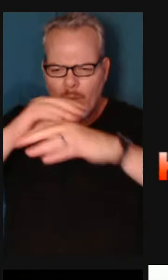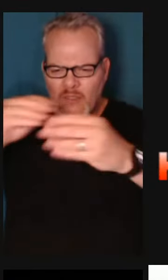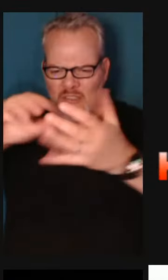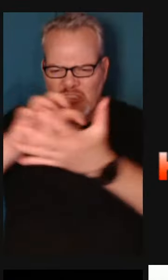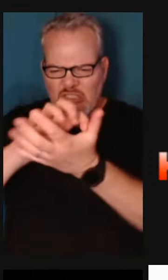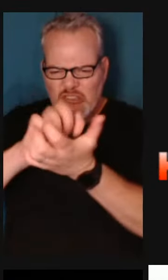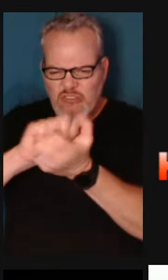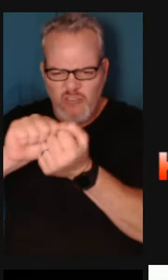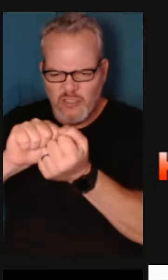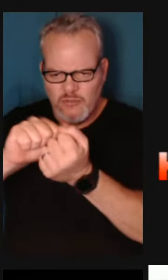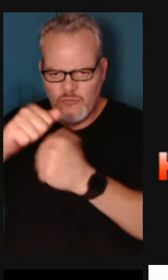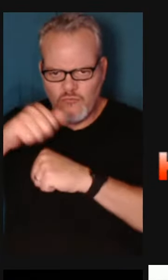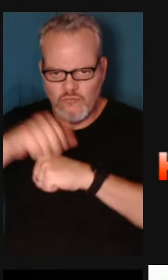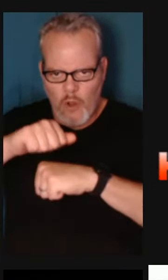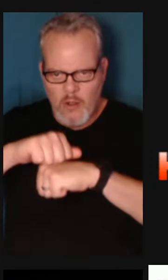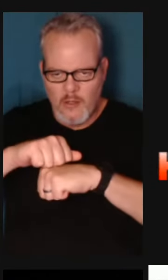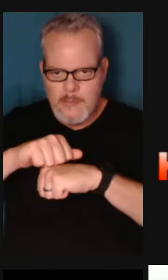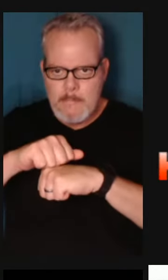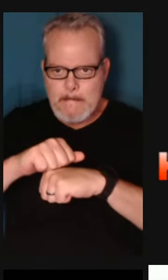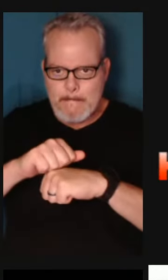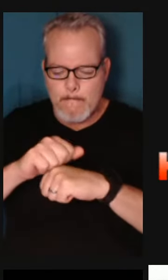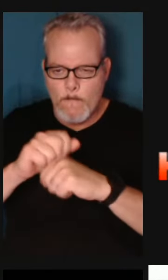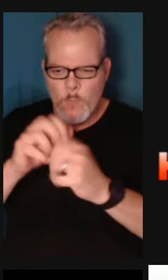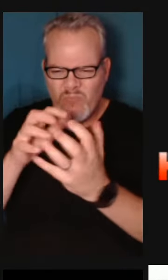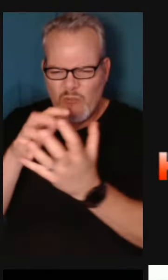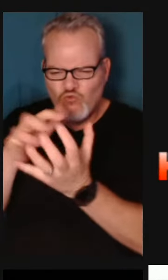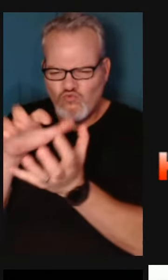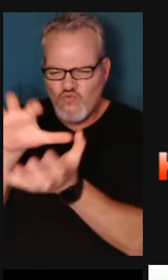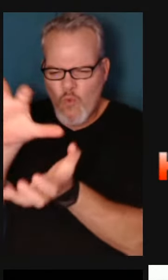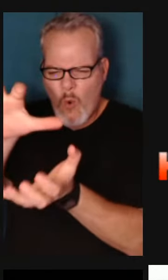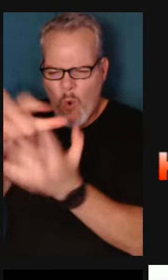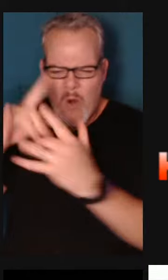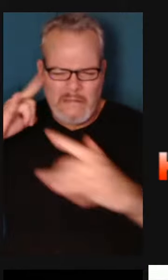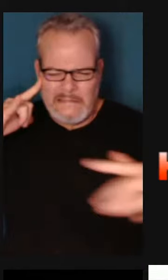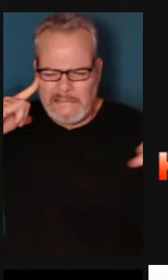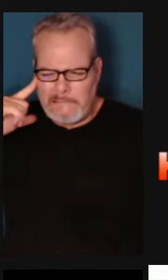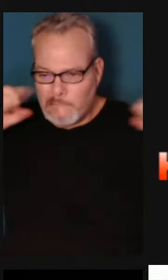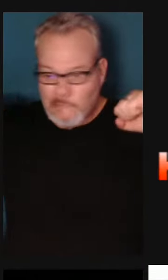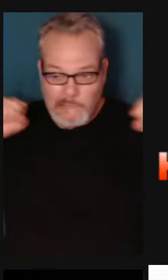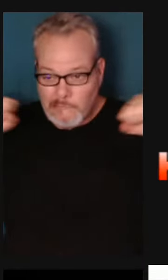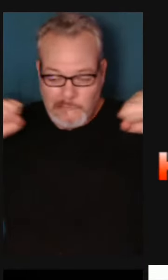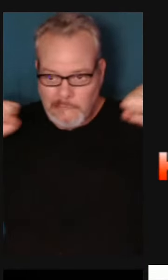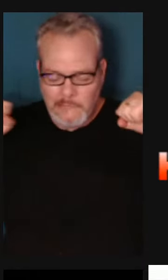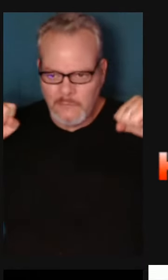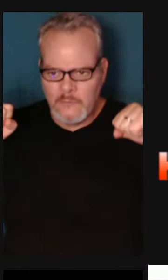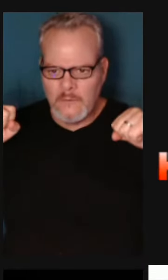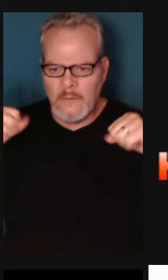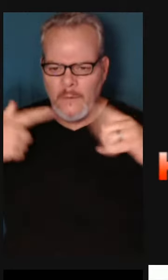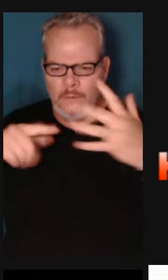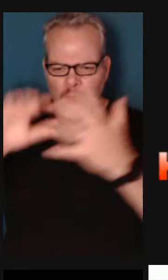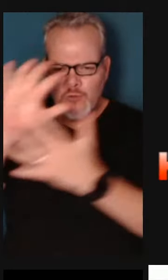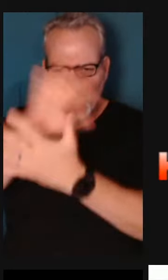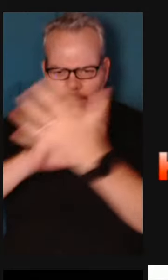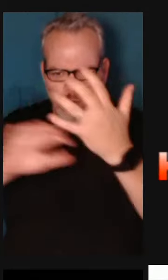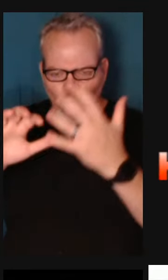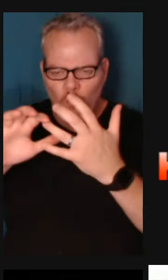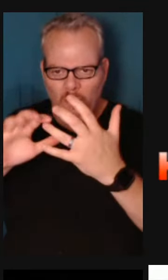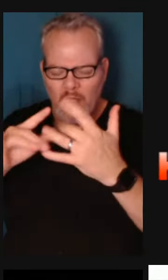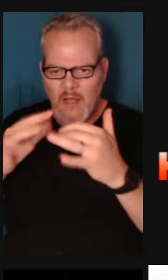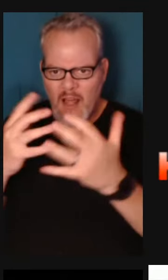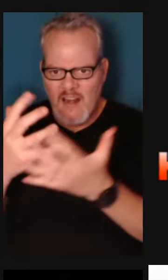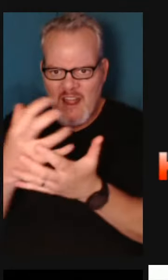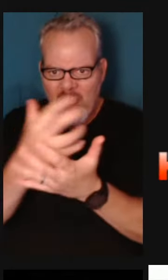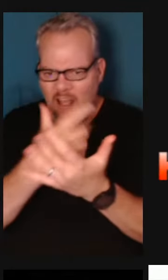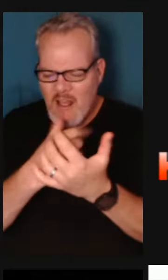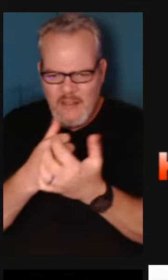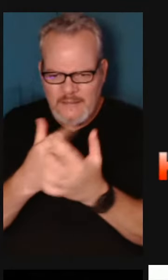The roar of crashing rock was even louder than before and just as confusing. It gathered sound as it gathered speed.